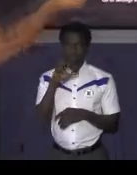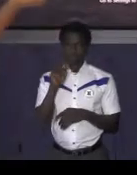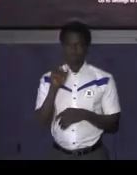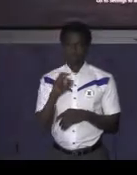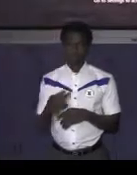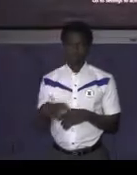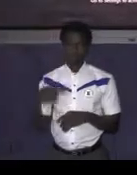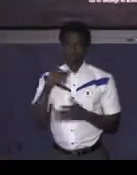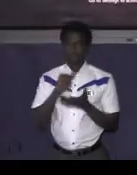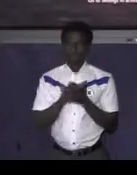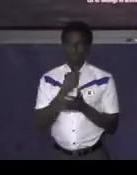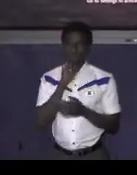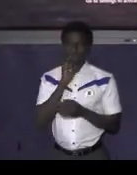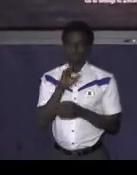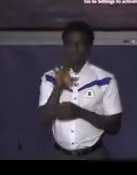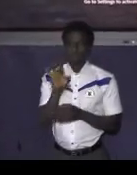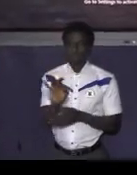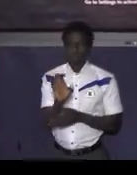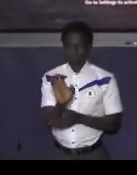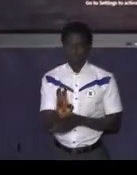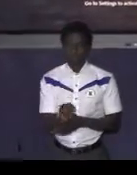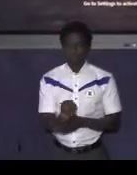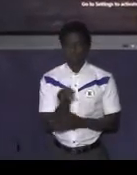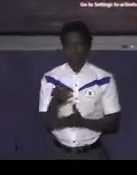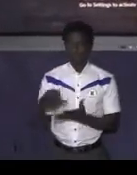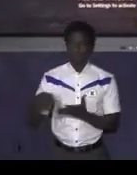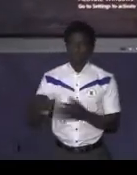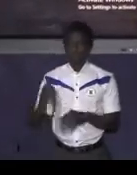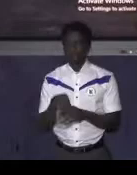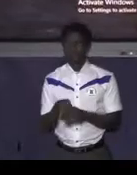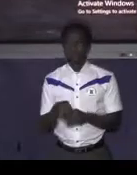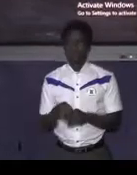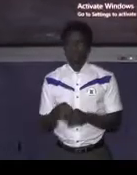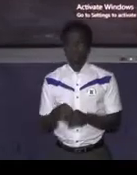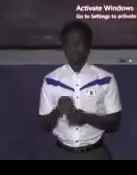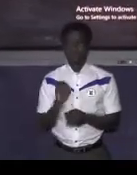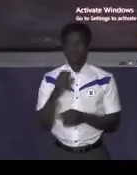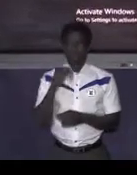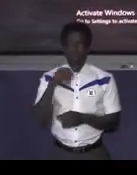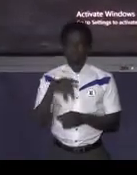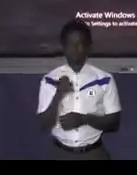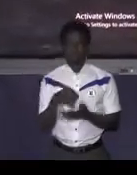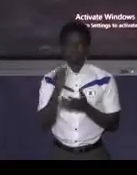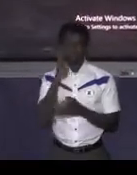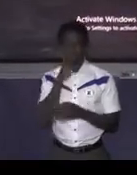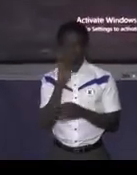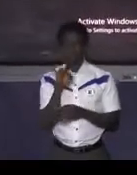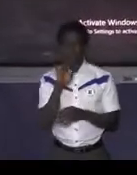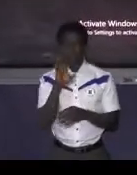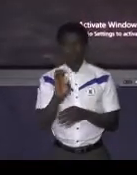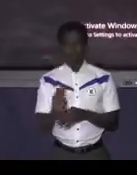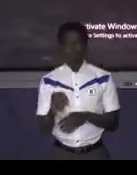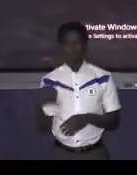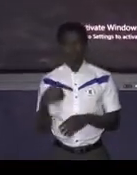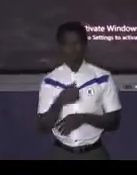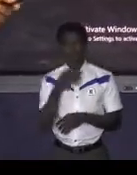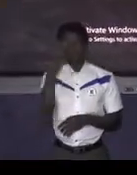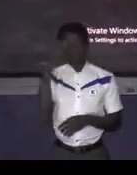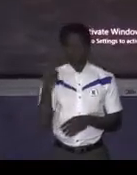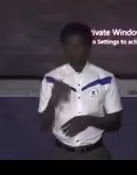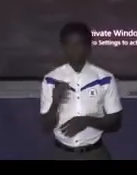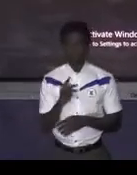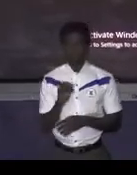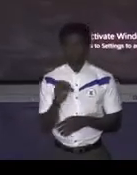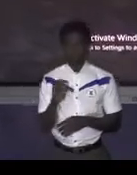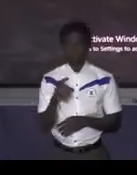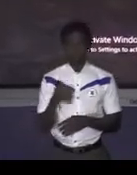8 centimeters. Even if we draw it inside the shape, it will still be 8 centimeters. So we know the breadth, which is 12, and we know the height,